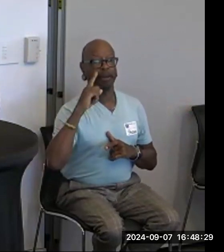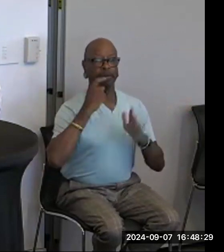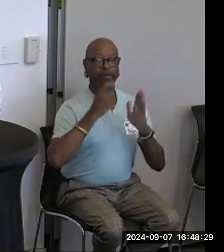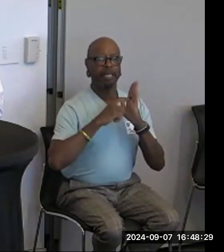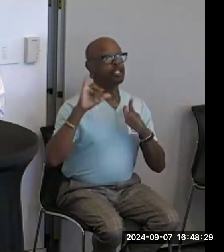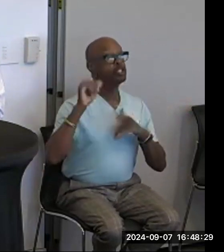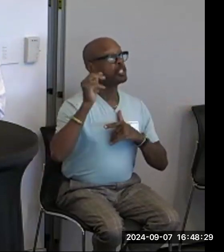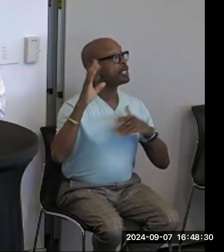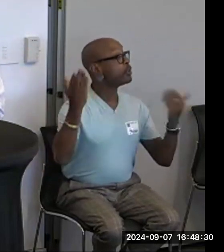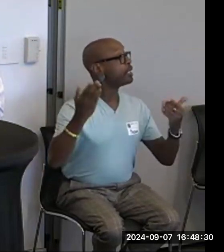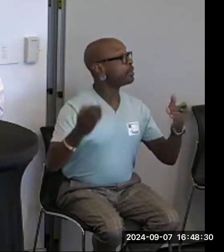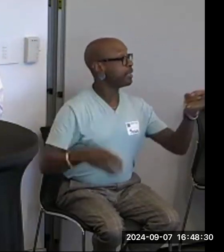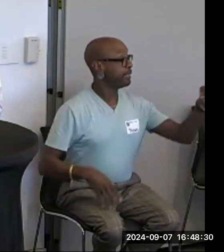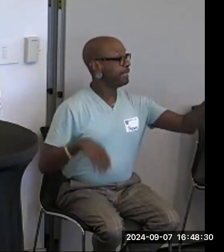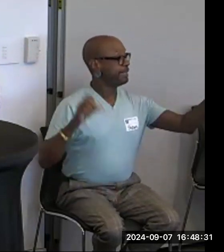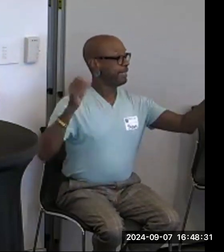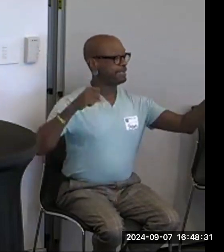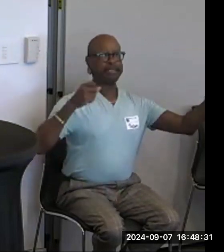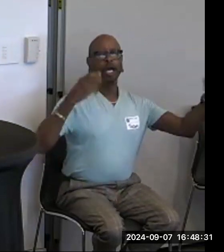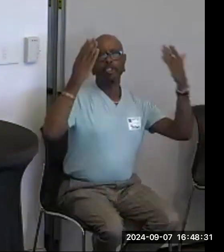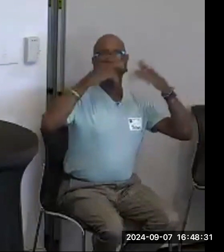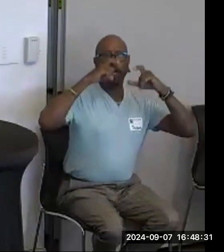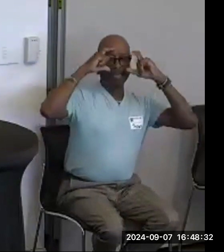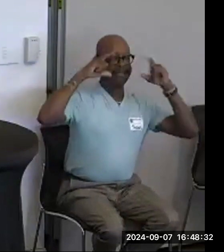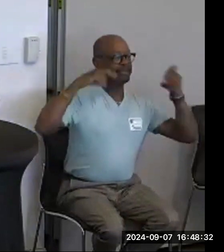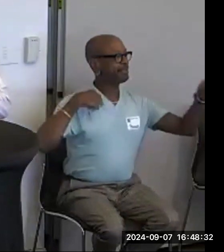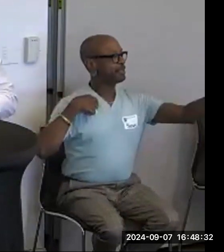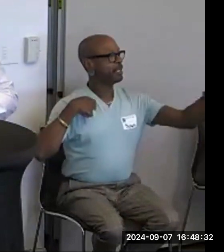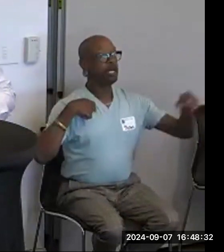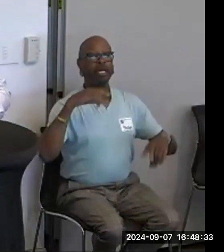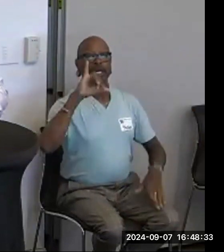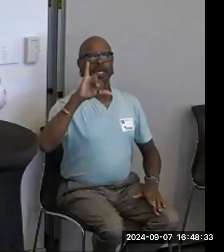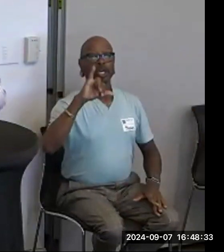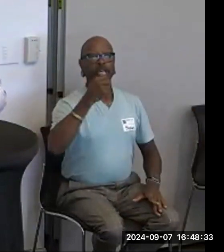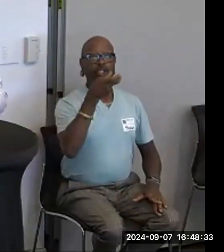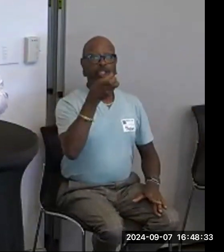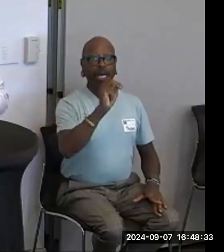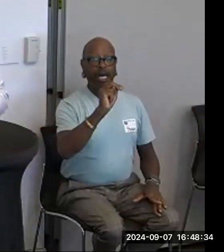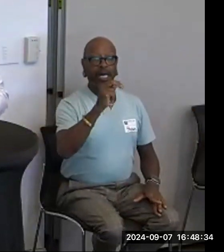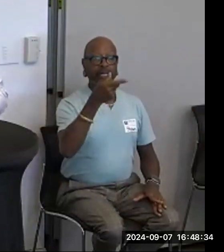John, are you in here? Yeah. John? Yeah, John. John Gardner.